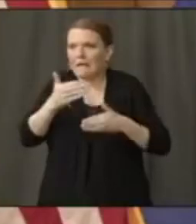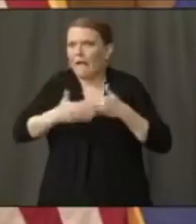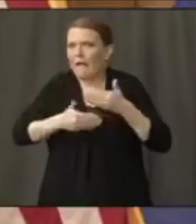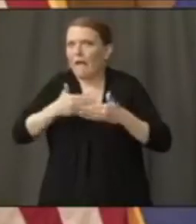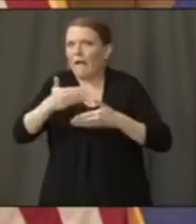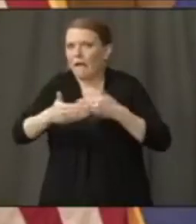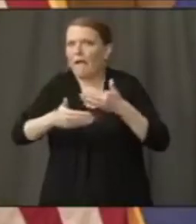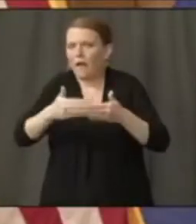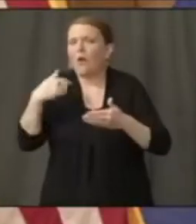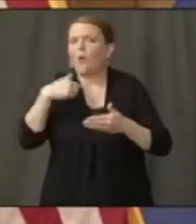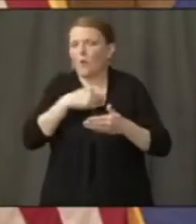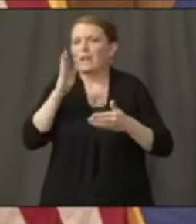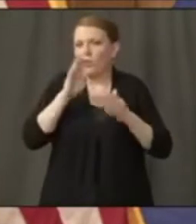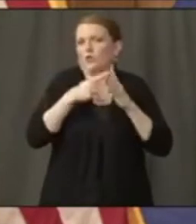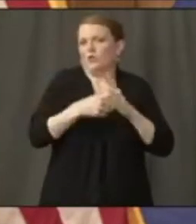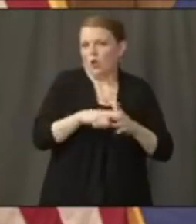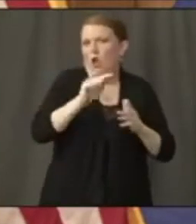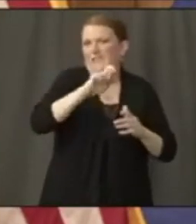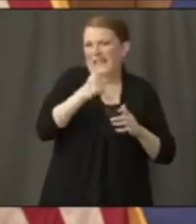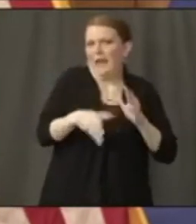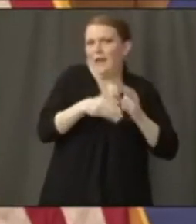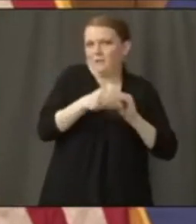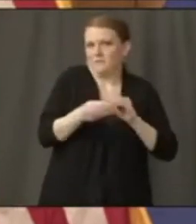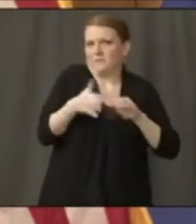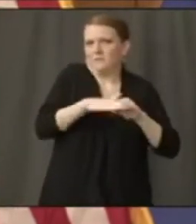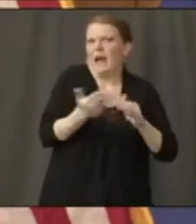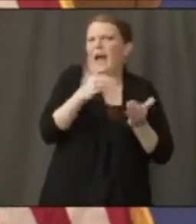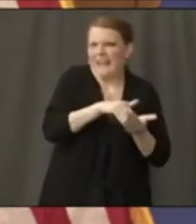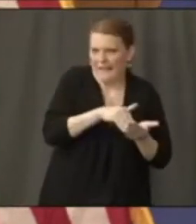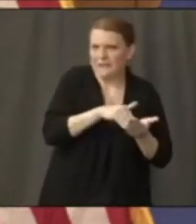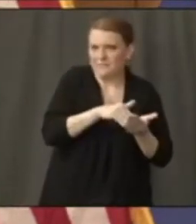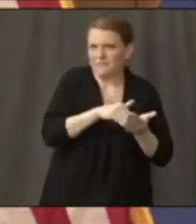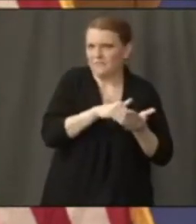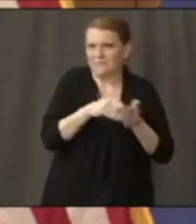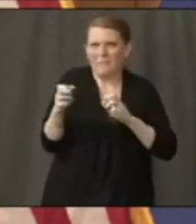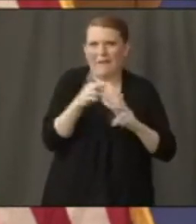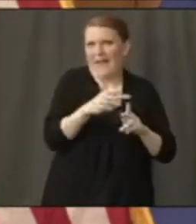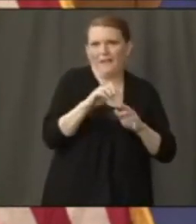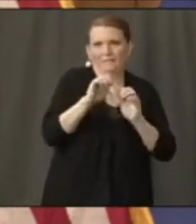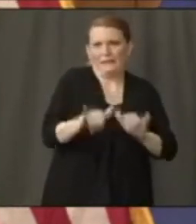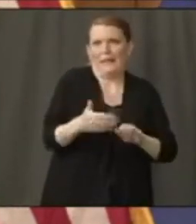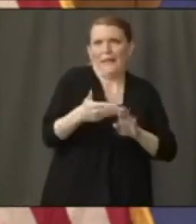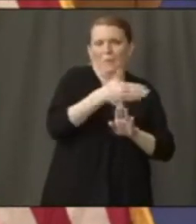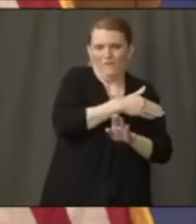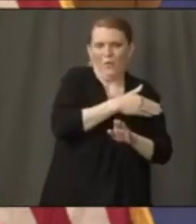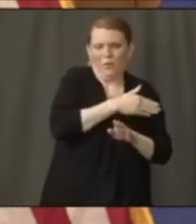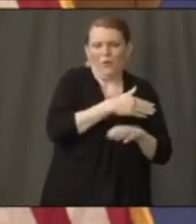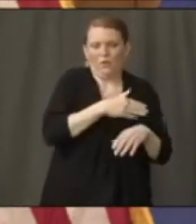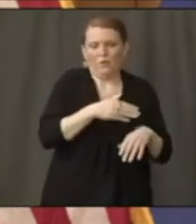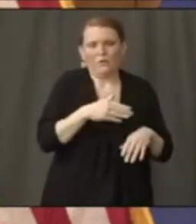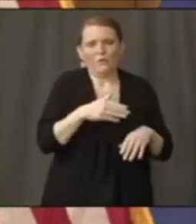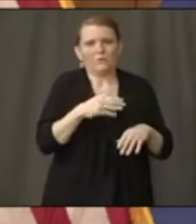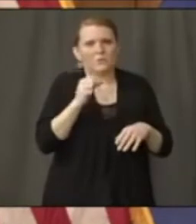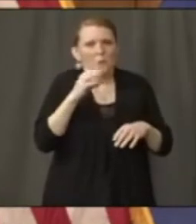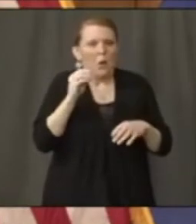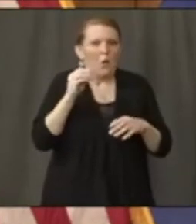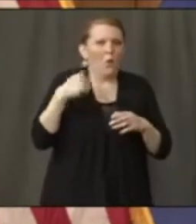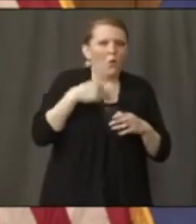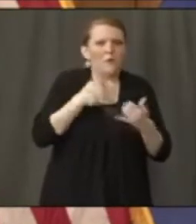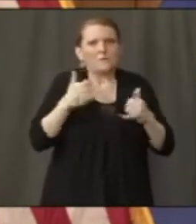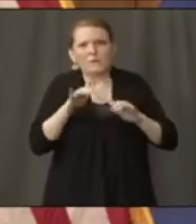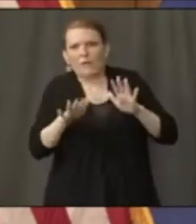are working with the industry and the environmentalists on it. So we should actually have some different some